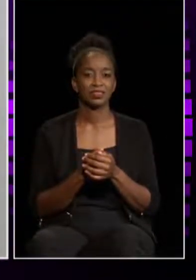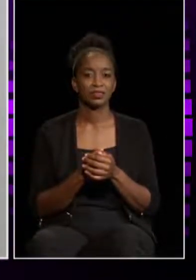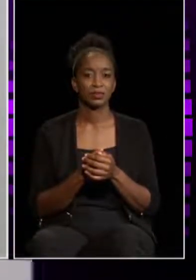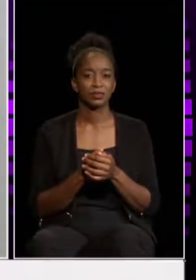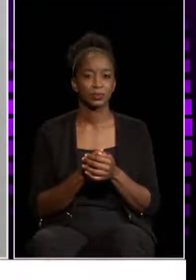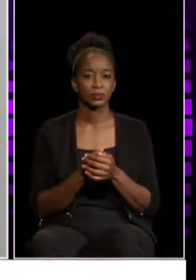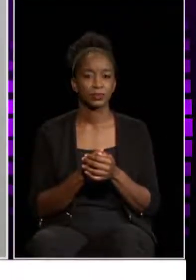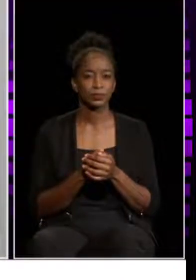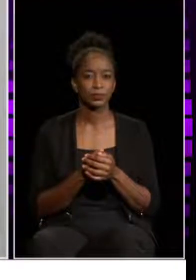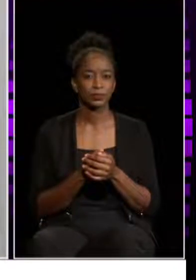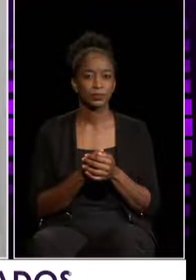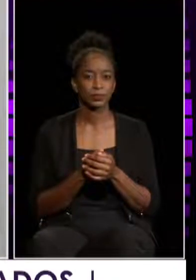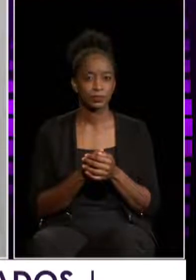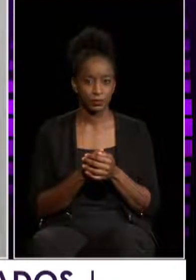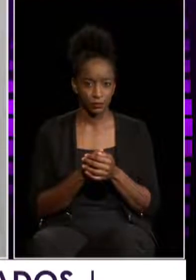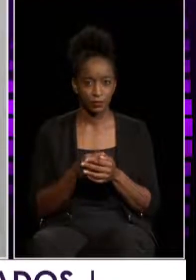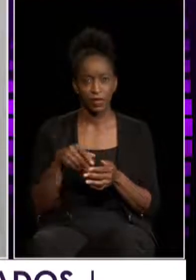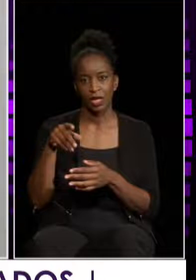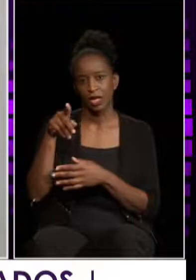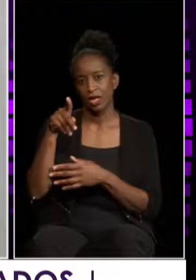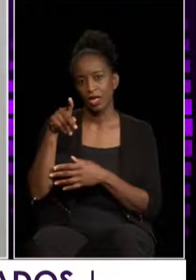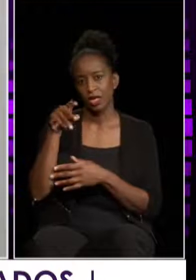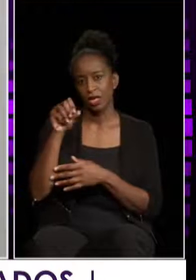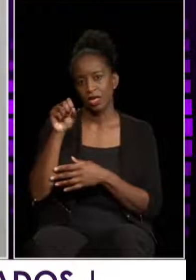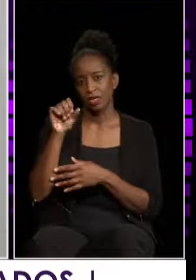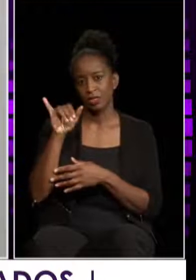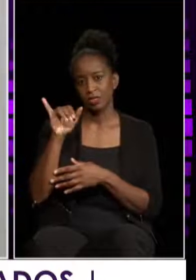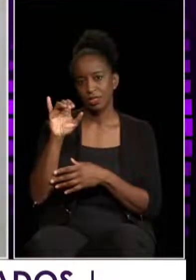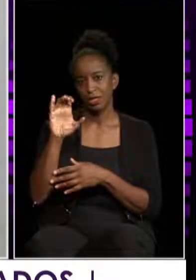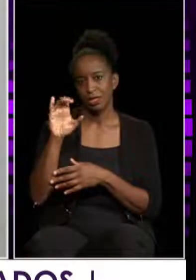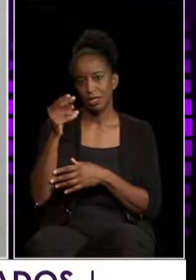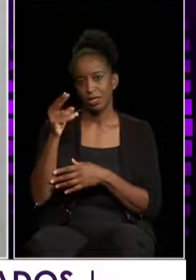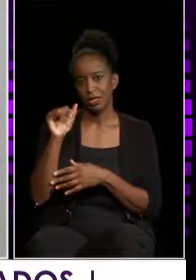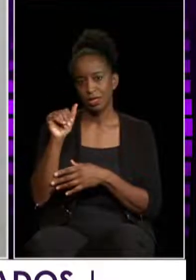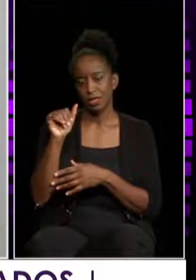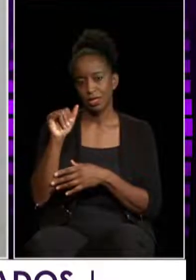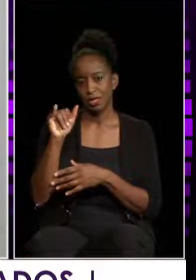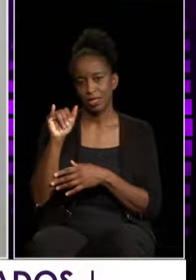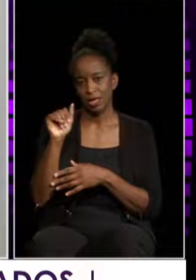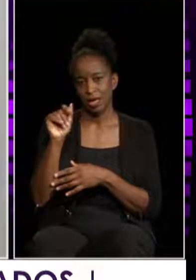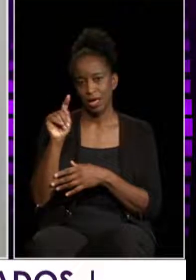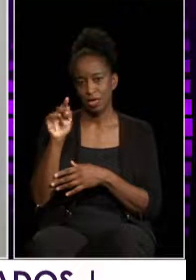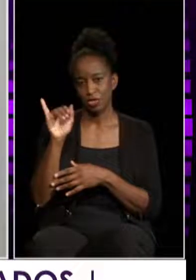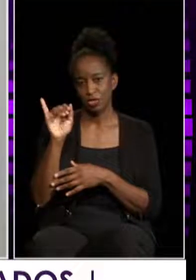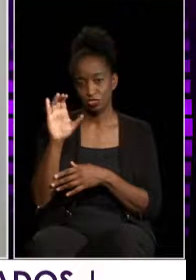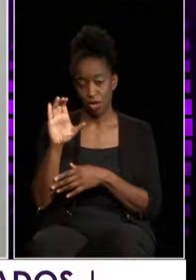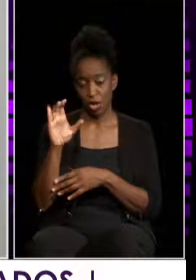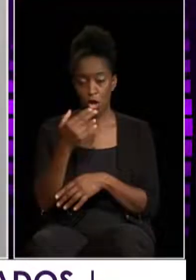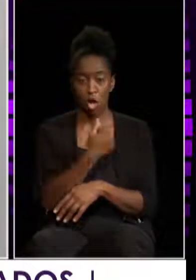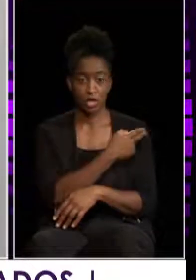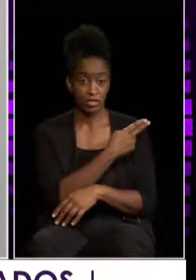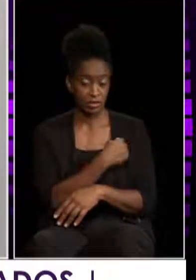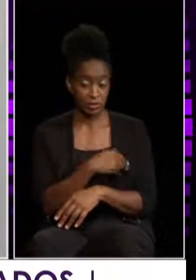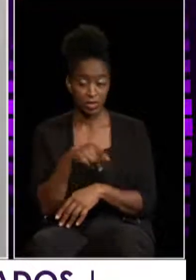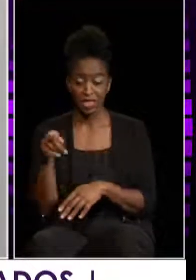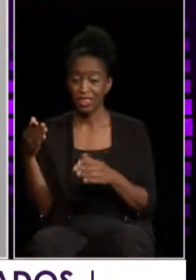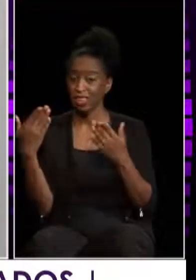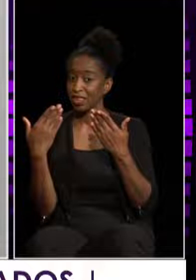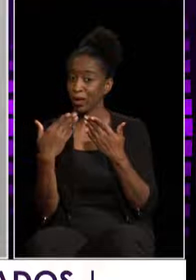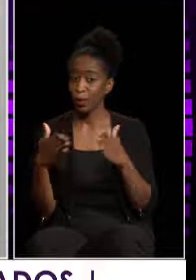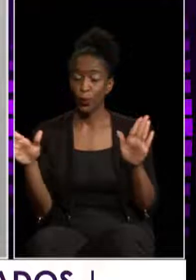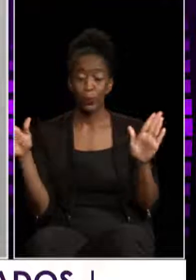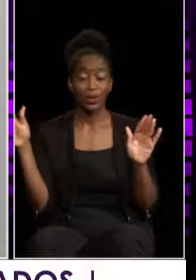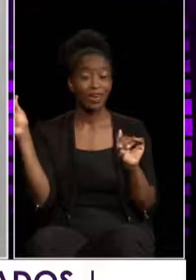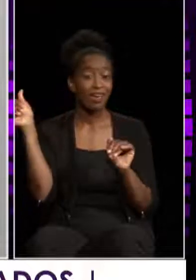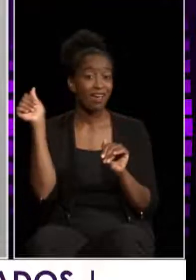or the psychiatric hospital has an assessment unit that is open 24 hours a day, 7 days a week. And of course, as medical professionals, nurses, and